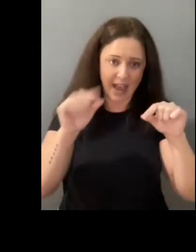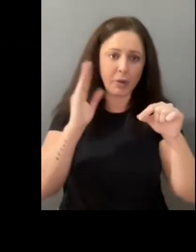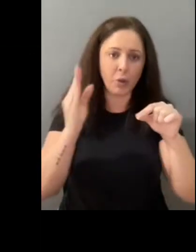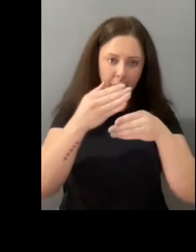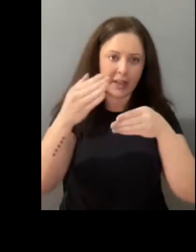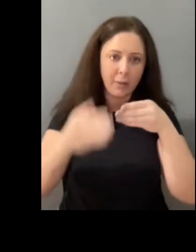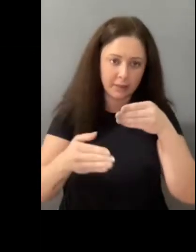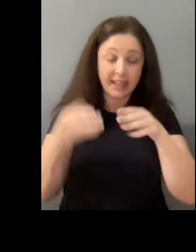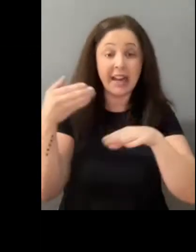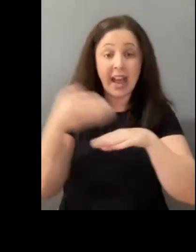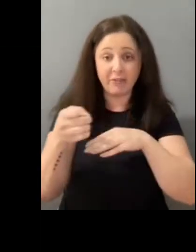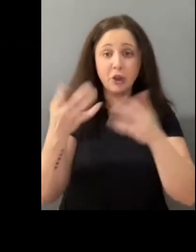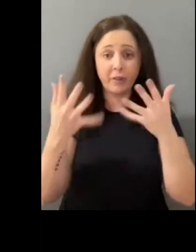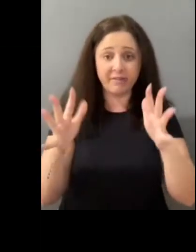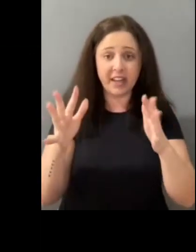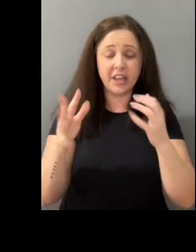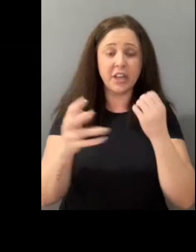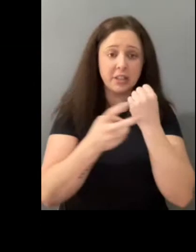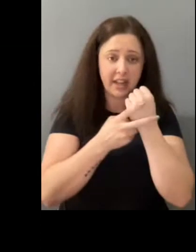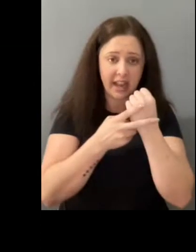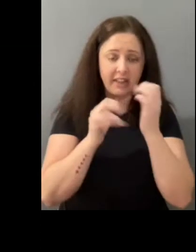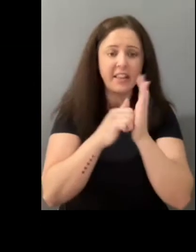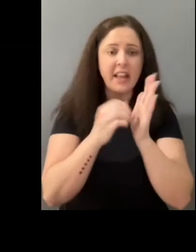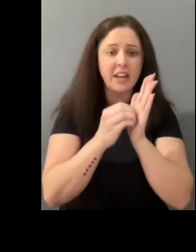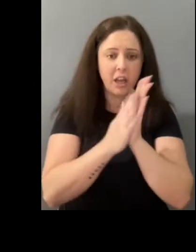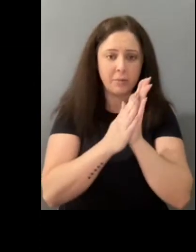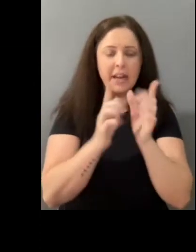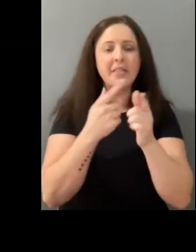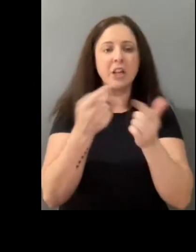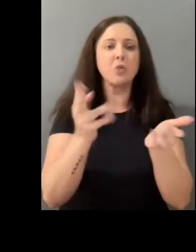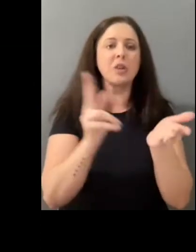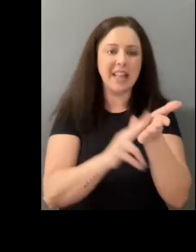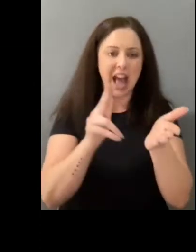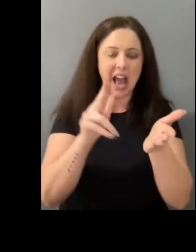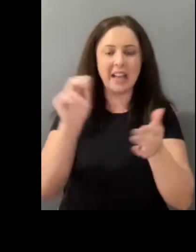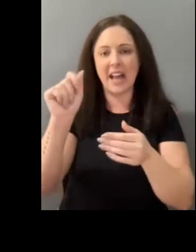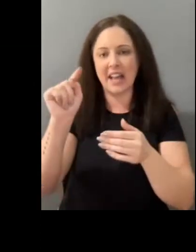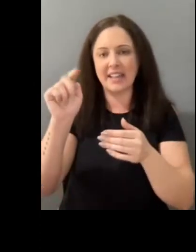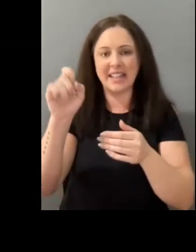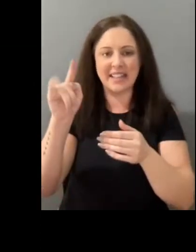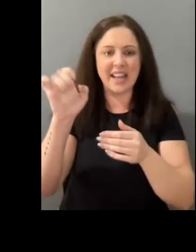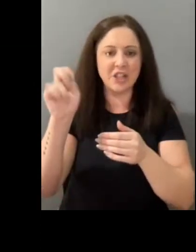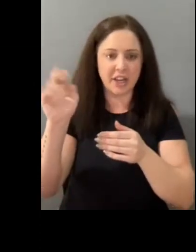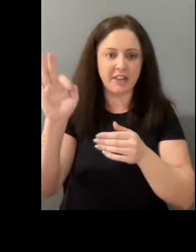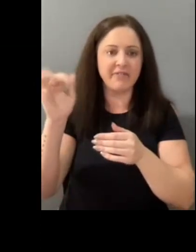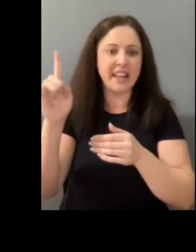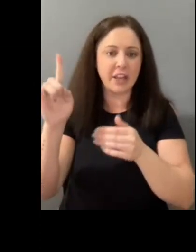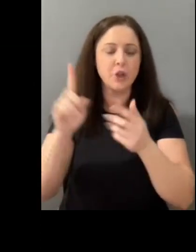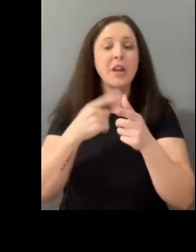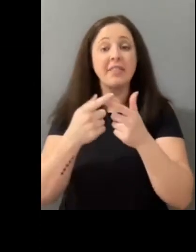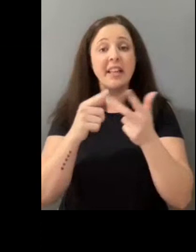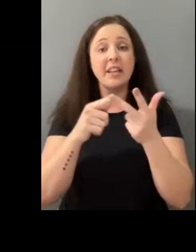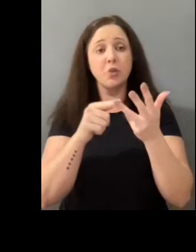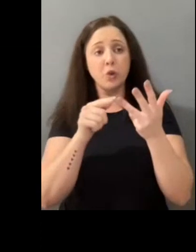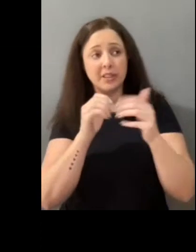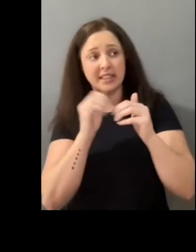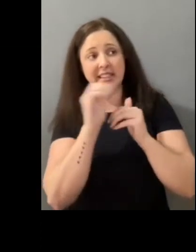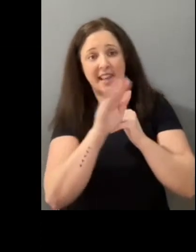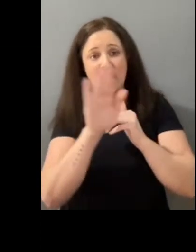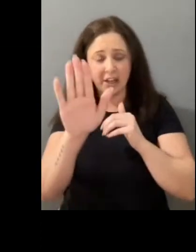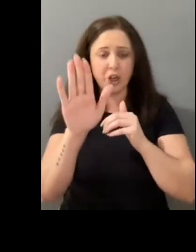that document, you're going to sign the attestation field, then you're going to send it to your champion or your supervisor, however